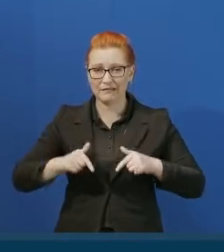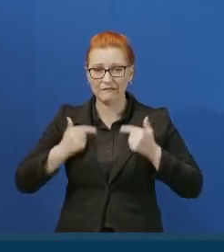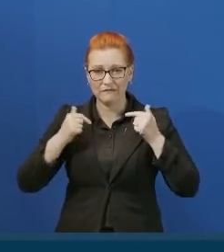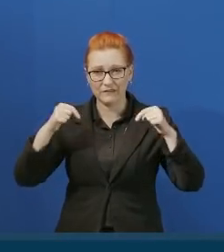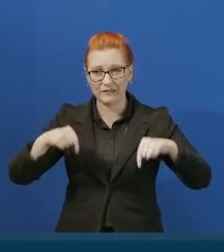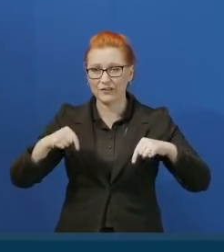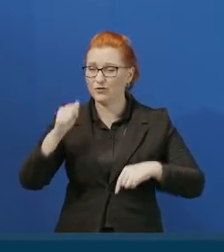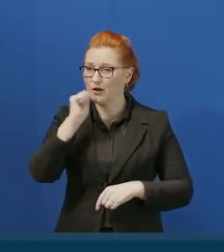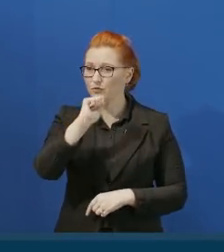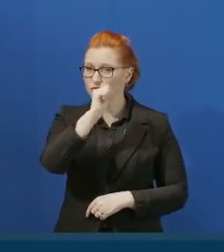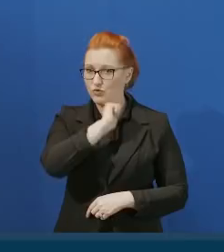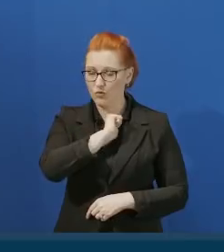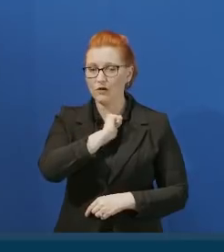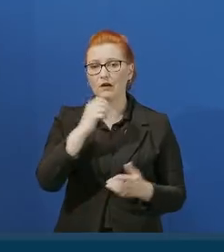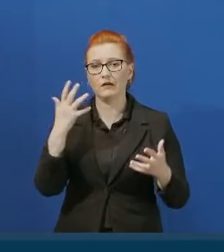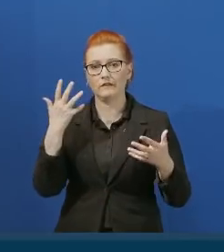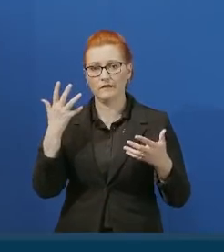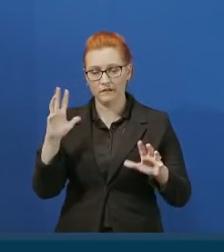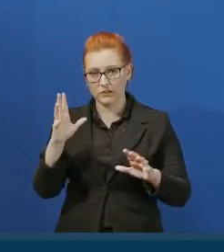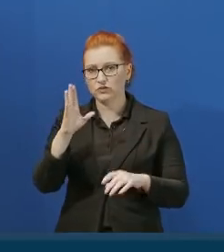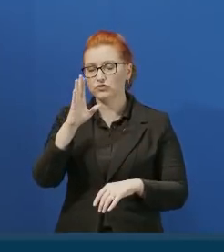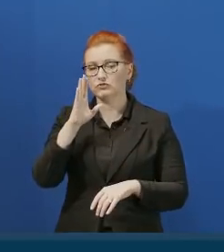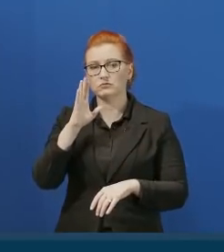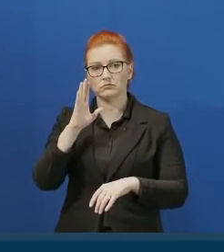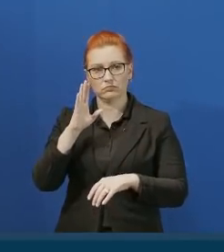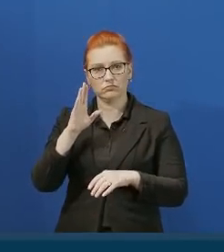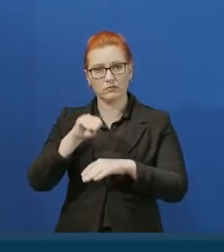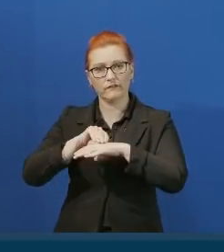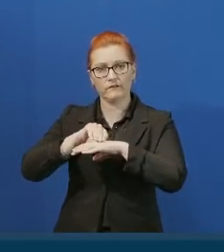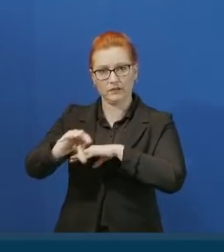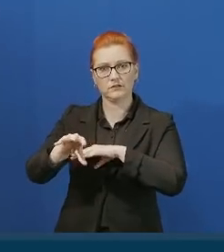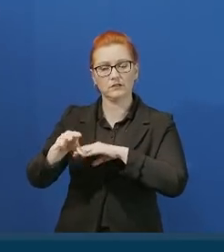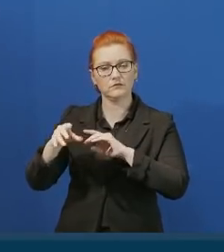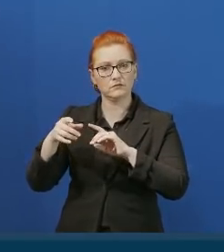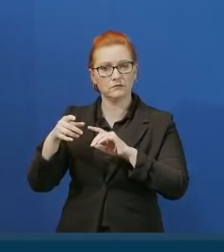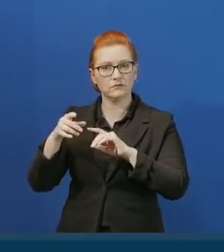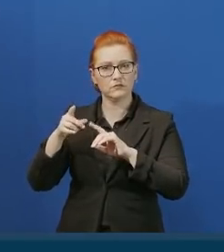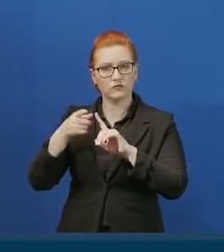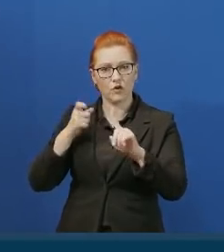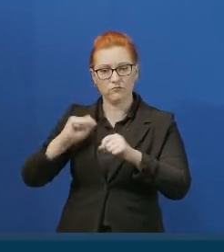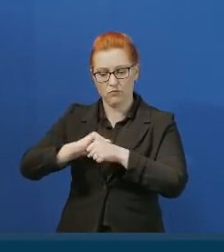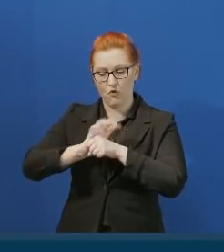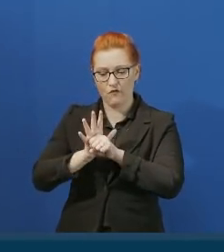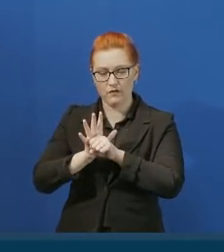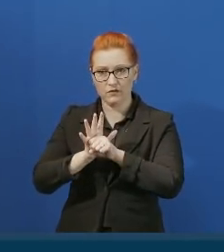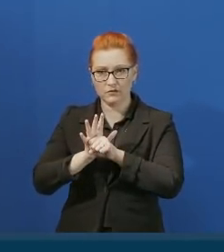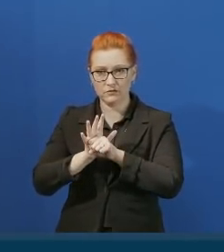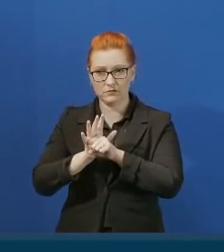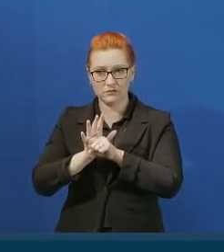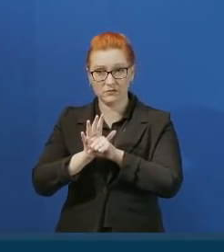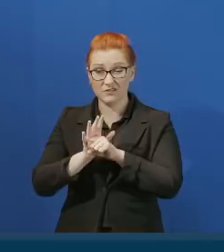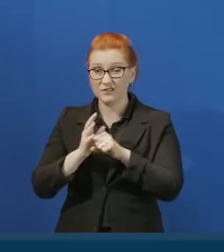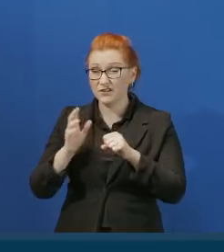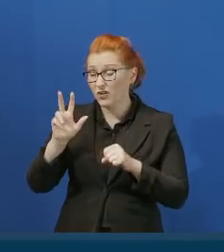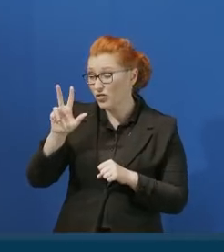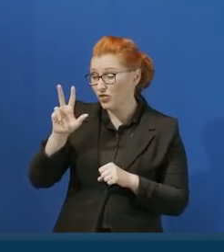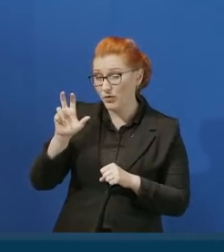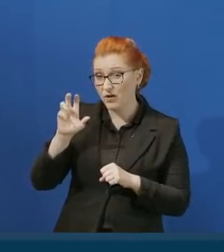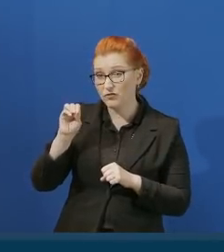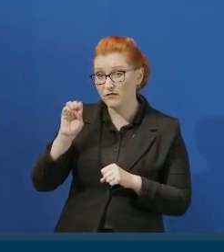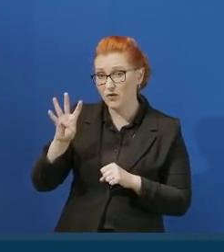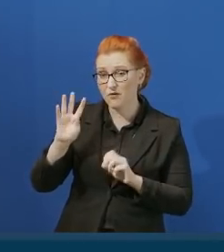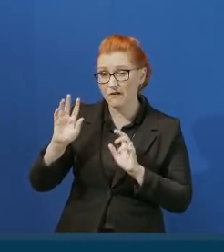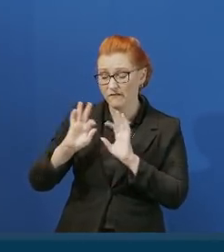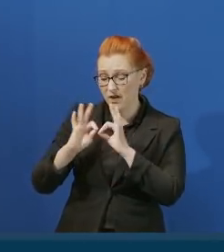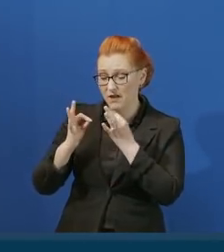COVID-19. No one more directly than these 304 families, these 304 people,